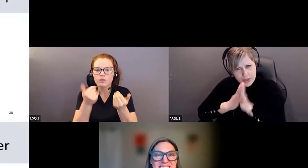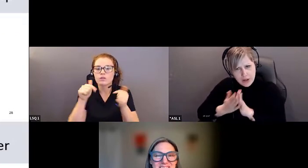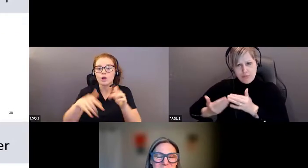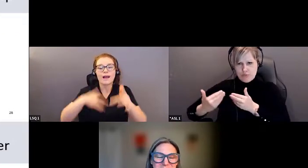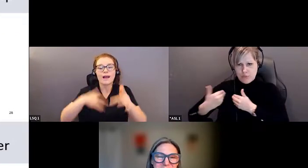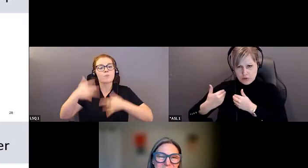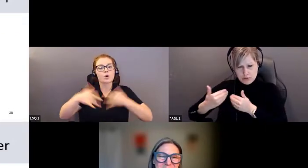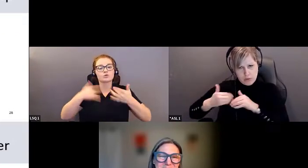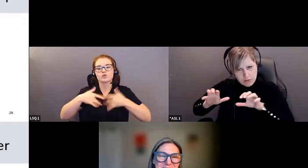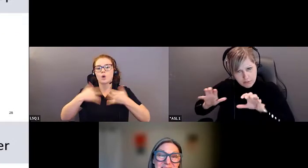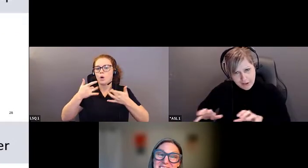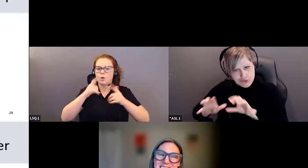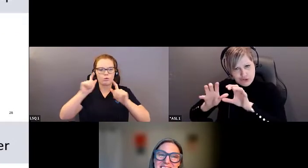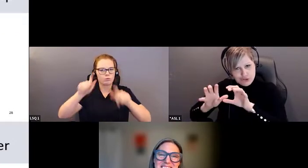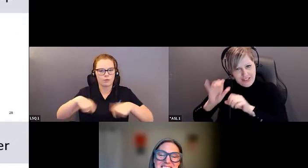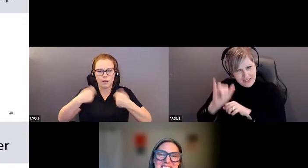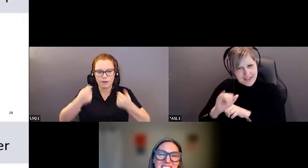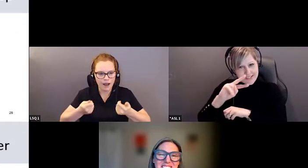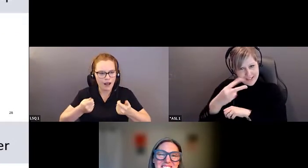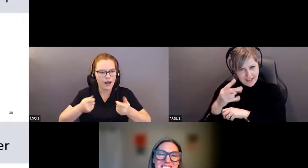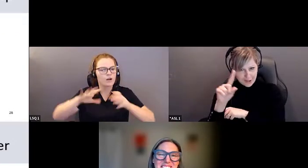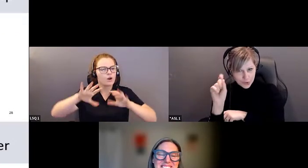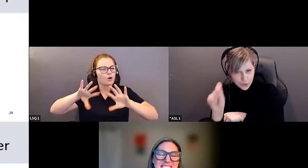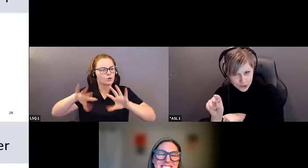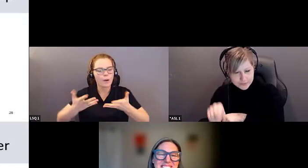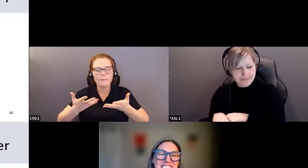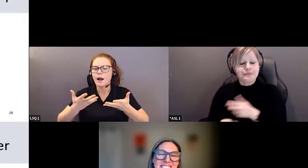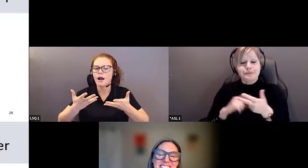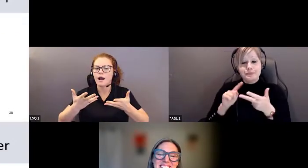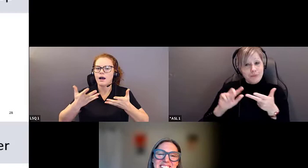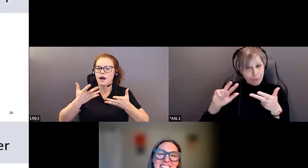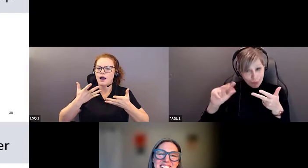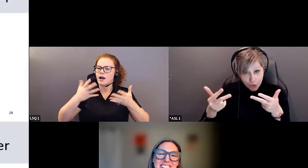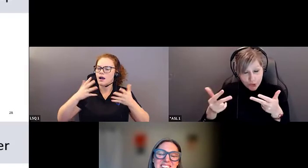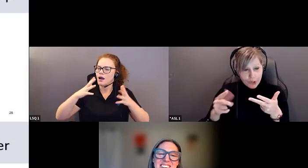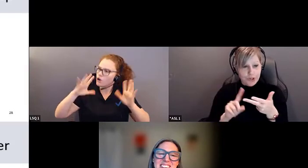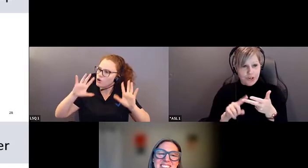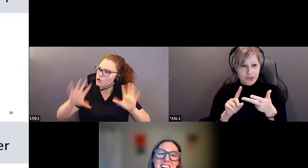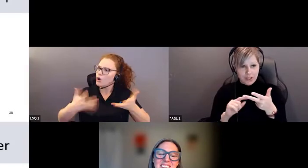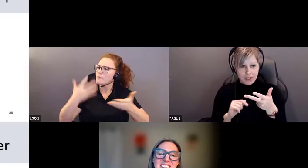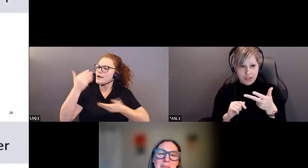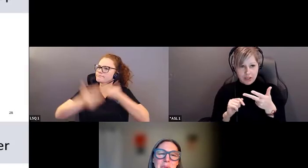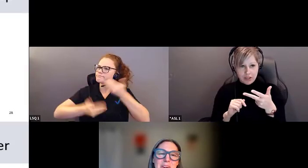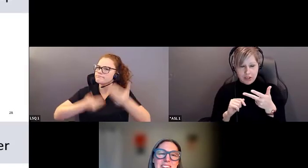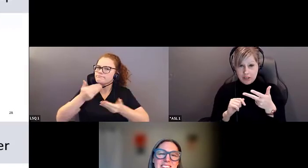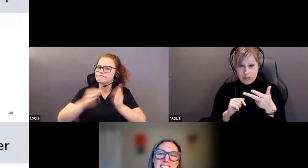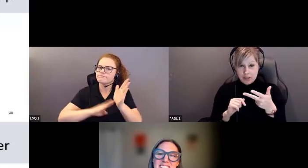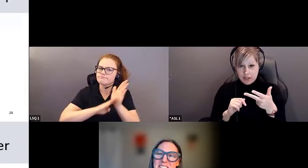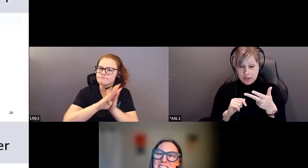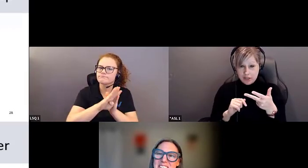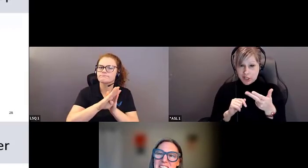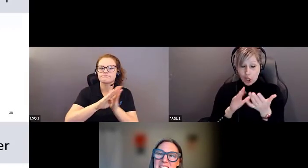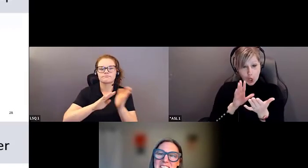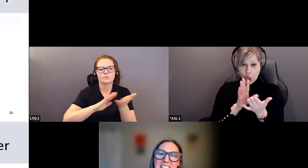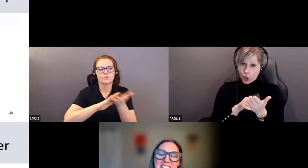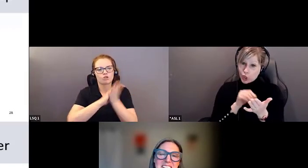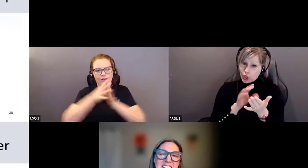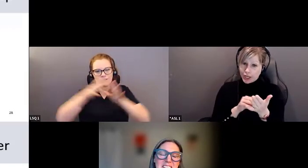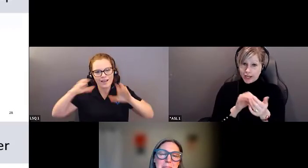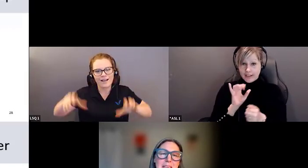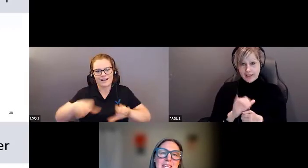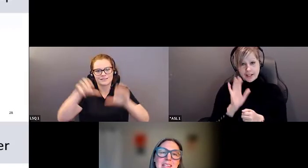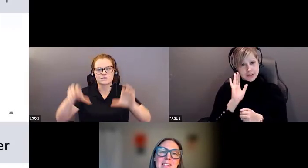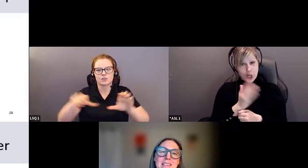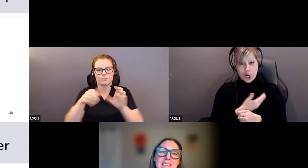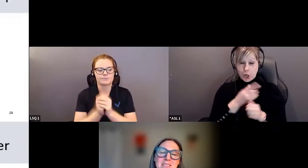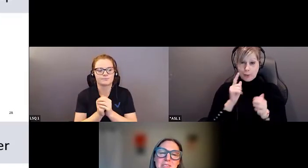accountable action. Which takes us to our third question. Learning is not the point. Learning is not the end. It